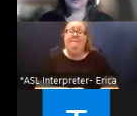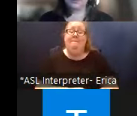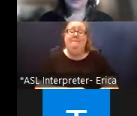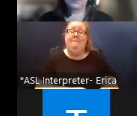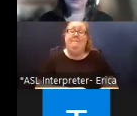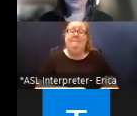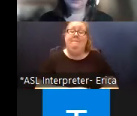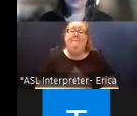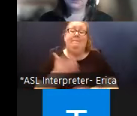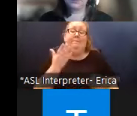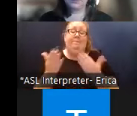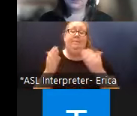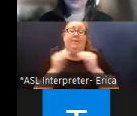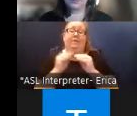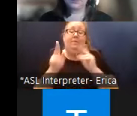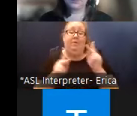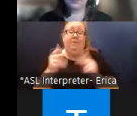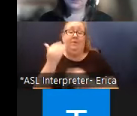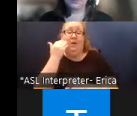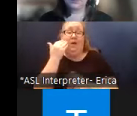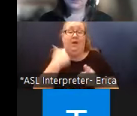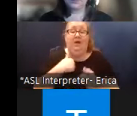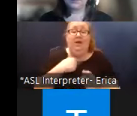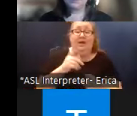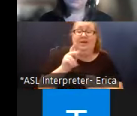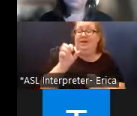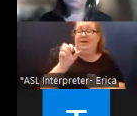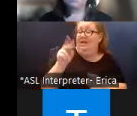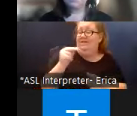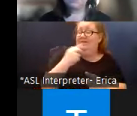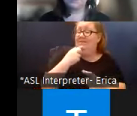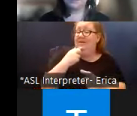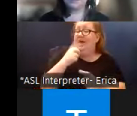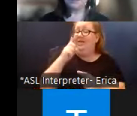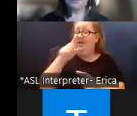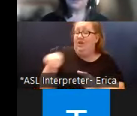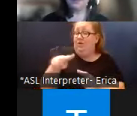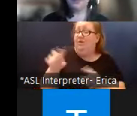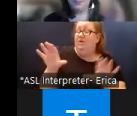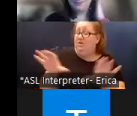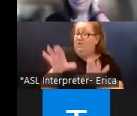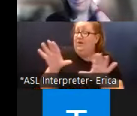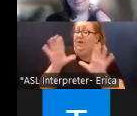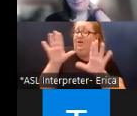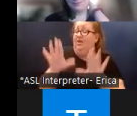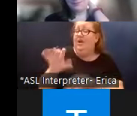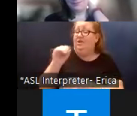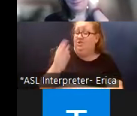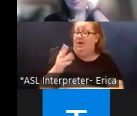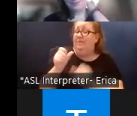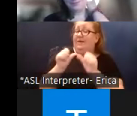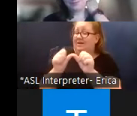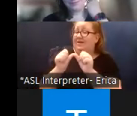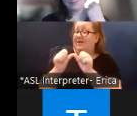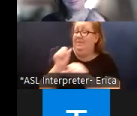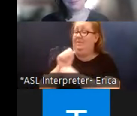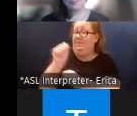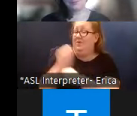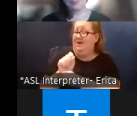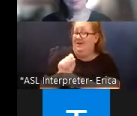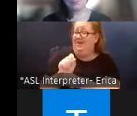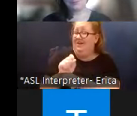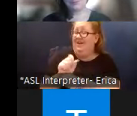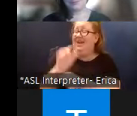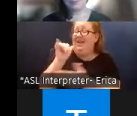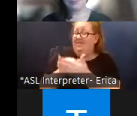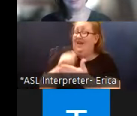But maybe the more people know. I think you're doing a great job, and keep up the good work. And that's part of this